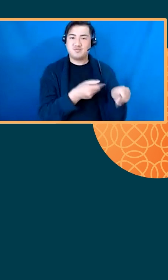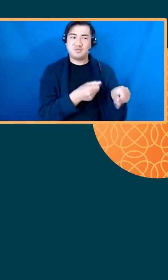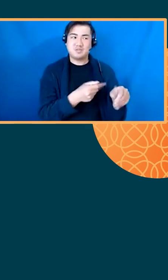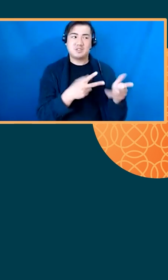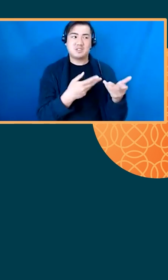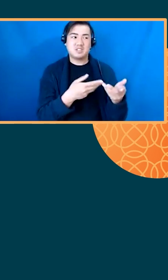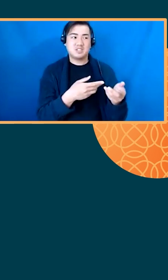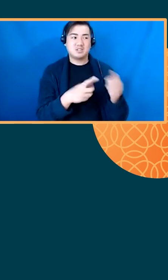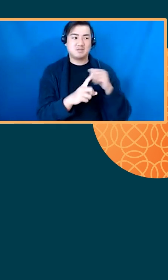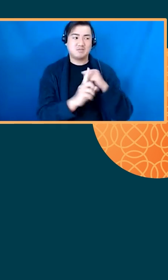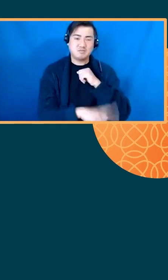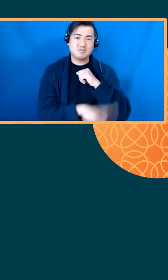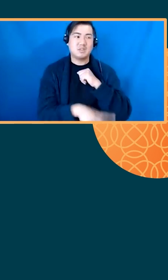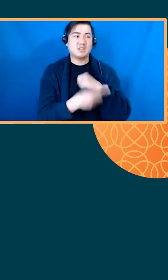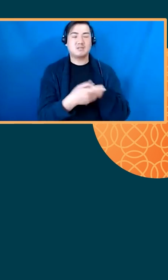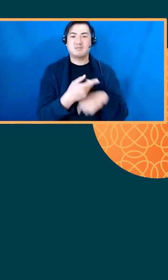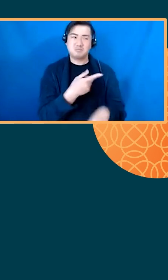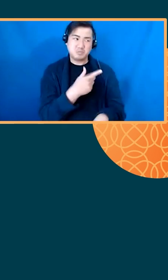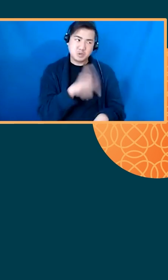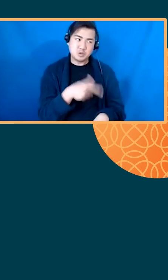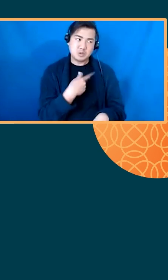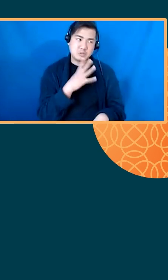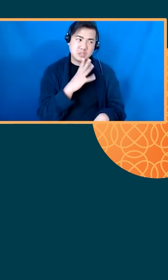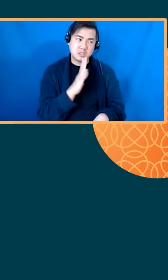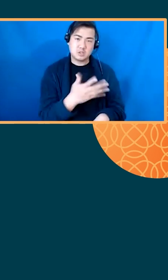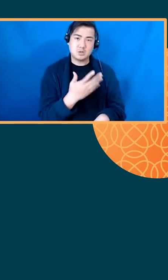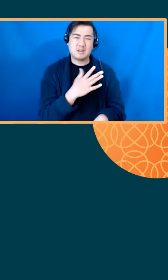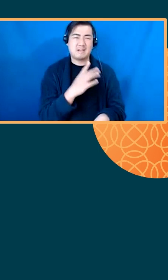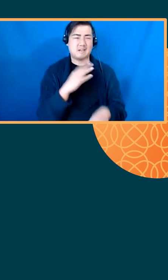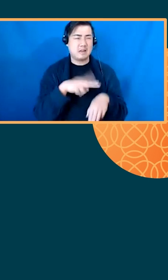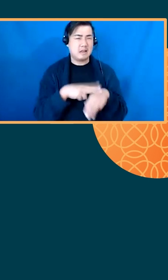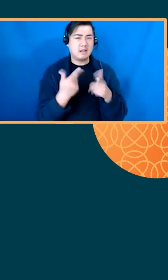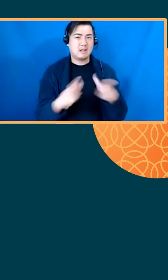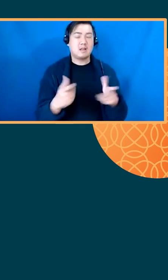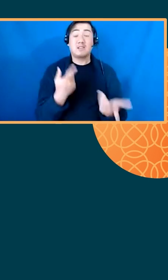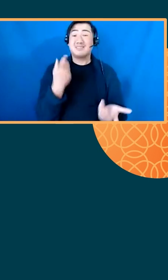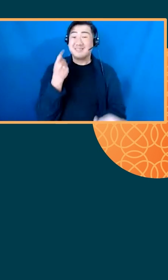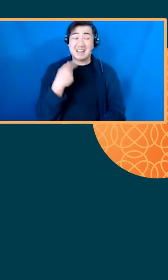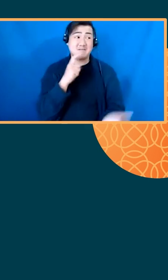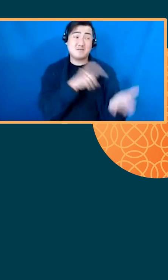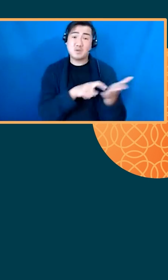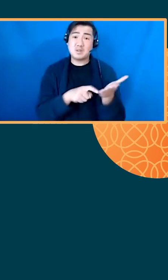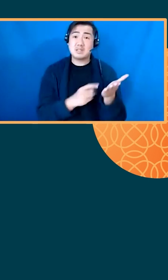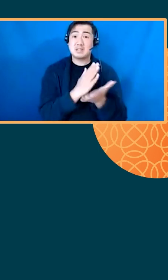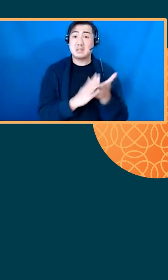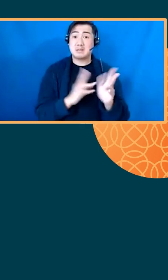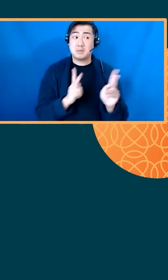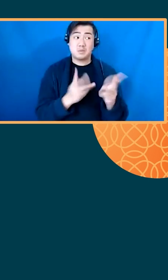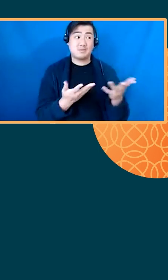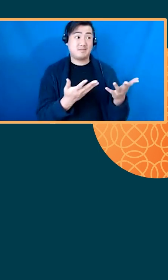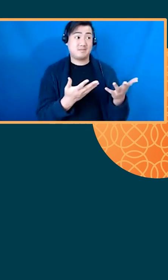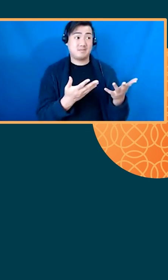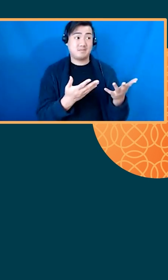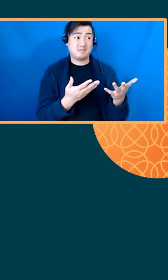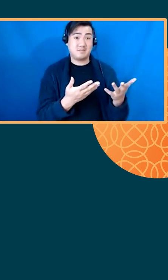like try and speak in Hindi, and it's like it's comical and it's really sad because their language has been stolen away